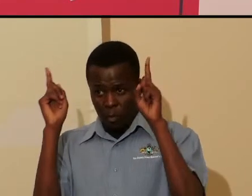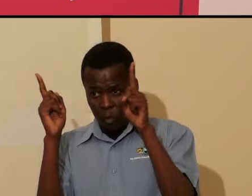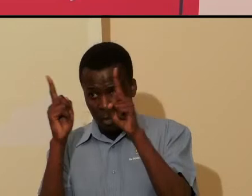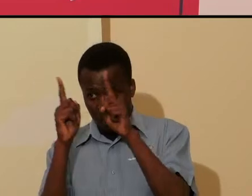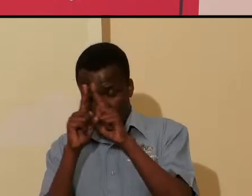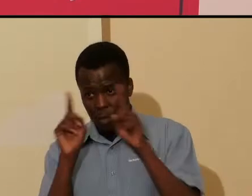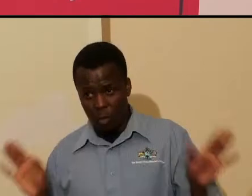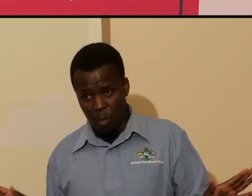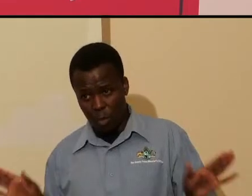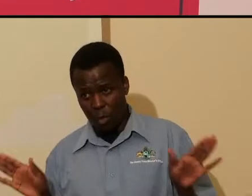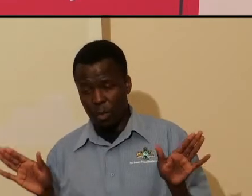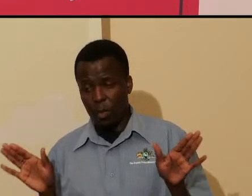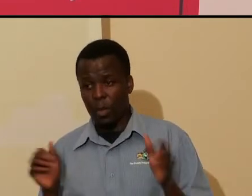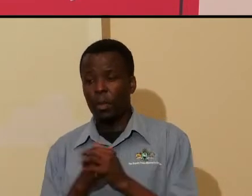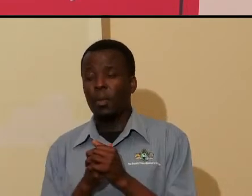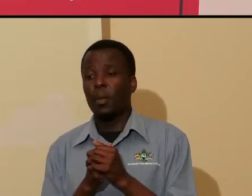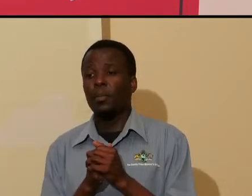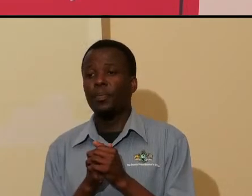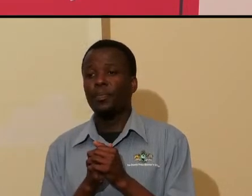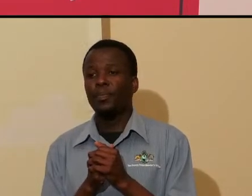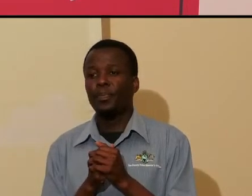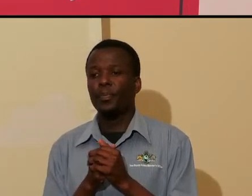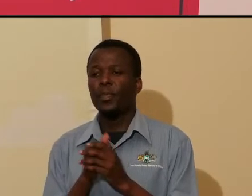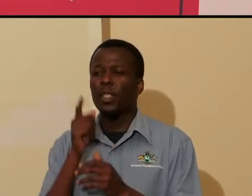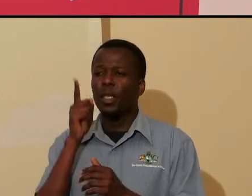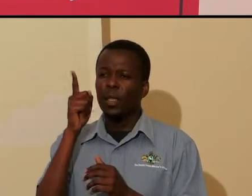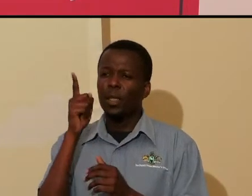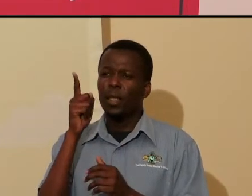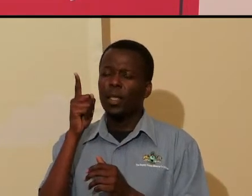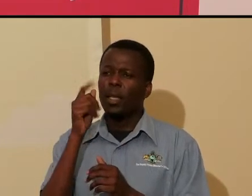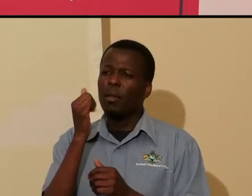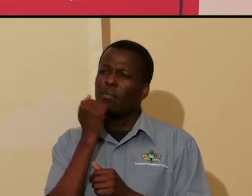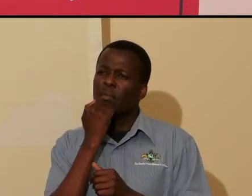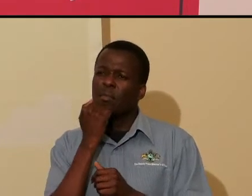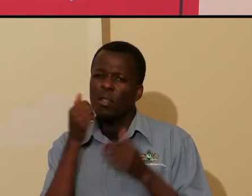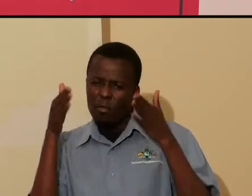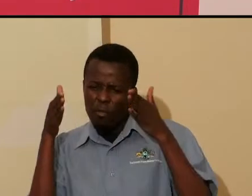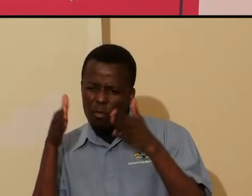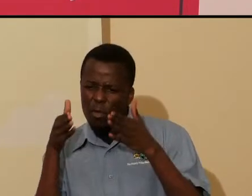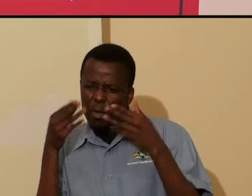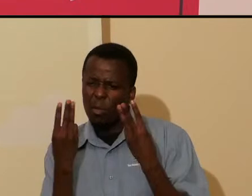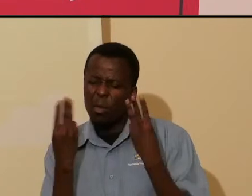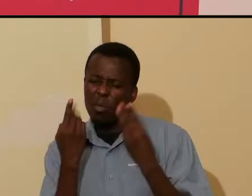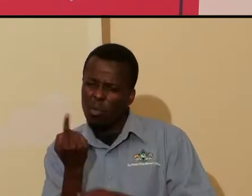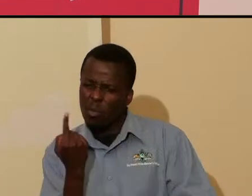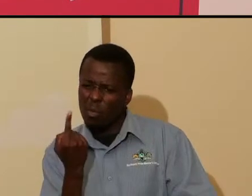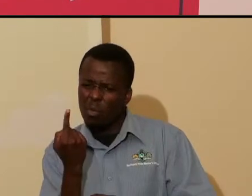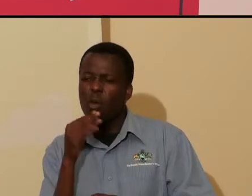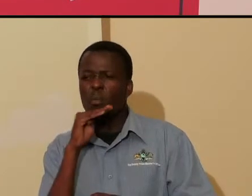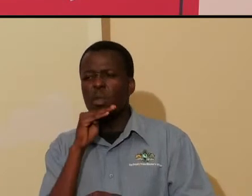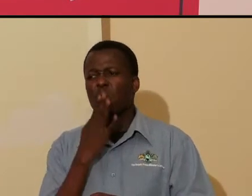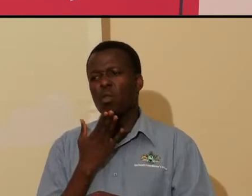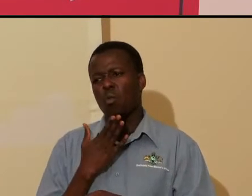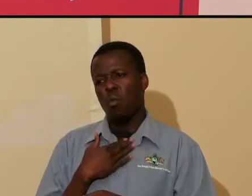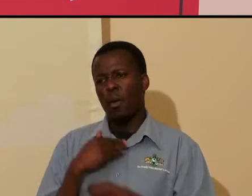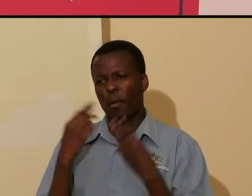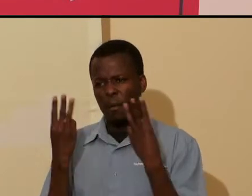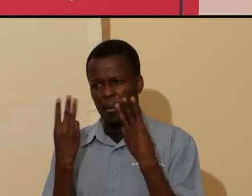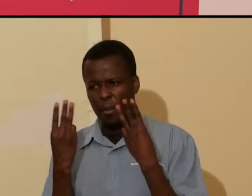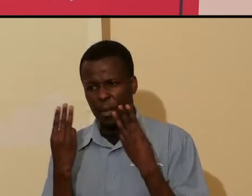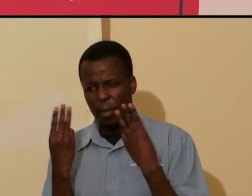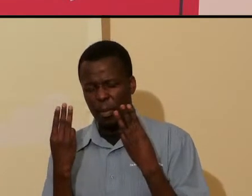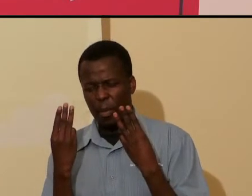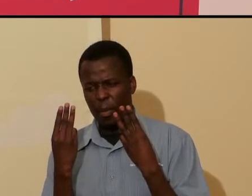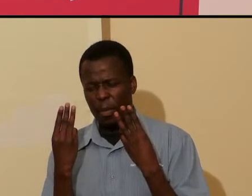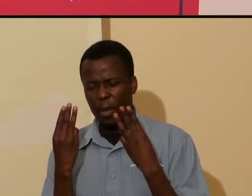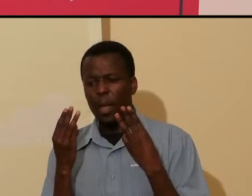So the target audience for the Manzini region is just, tertiary students around,